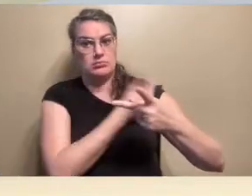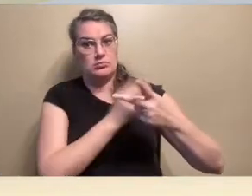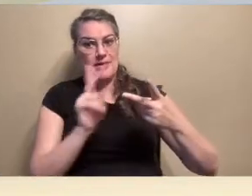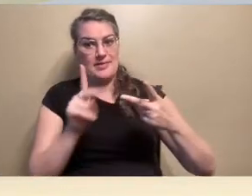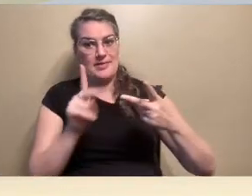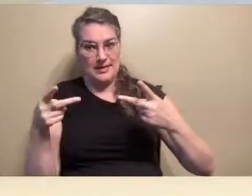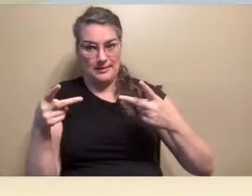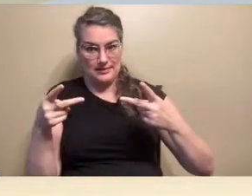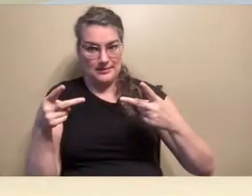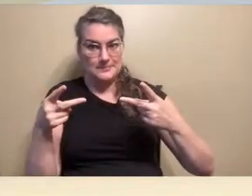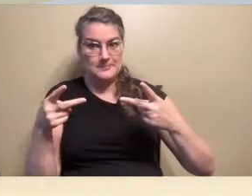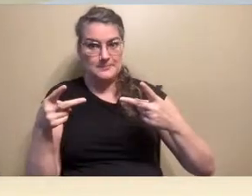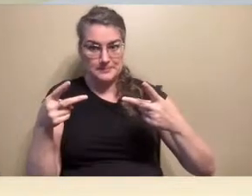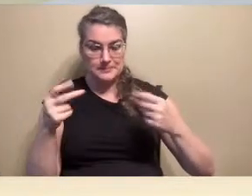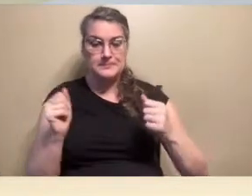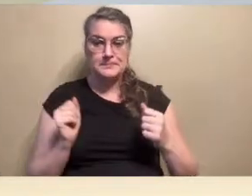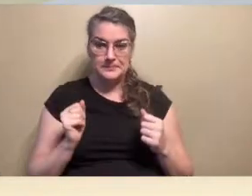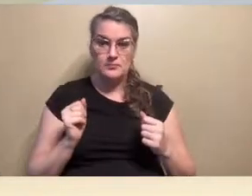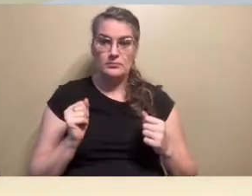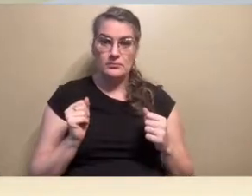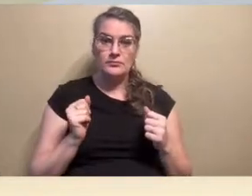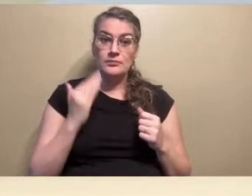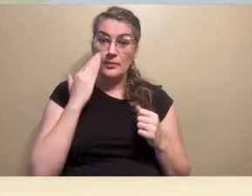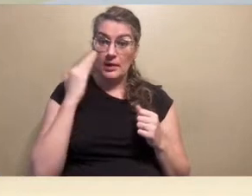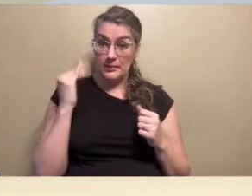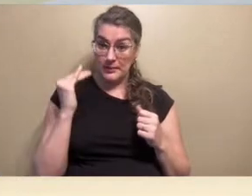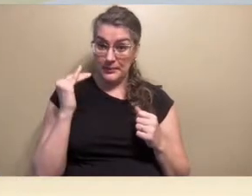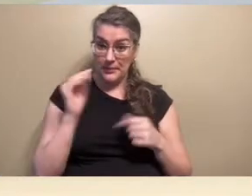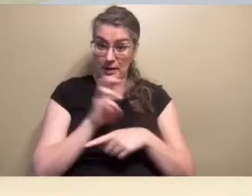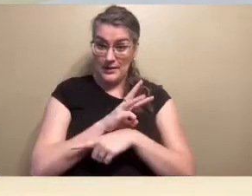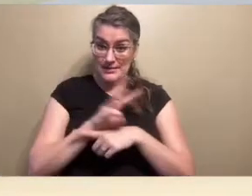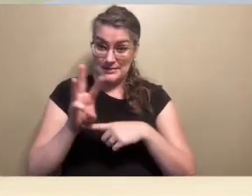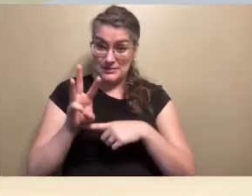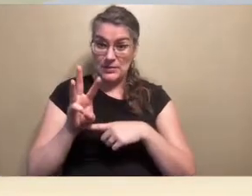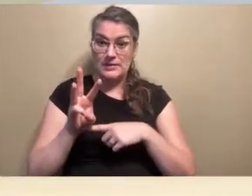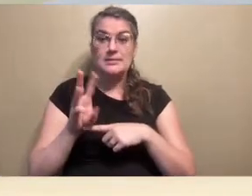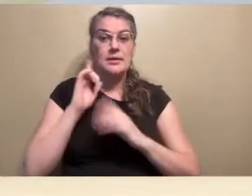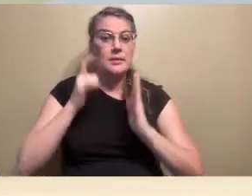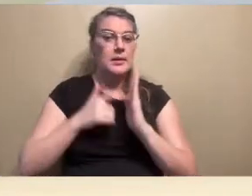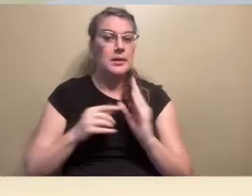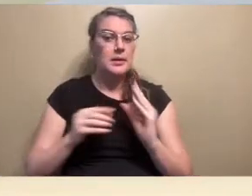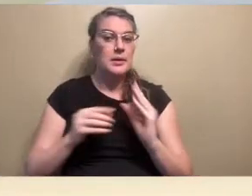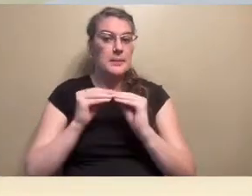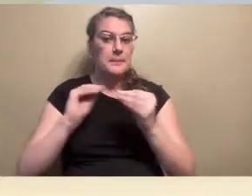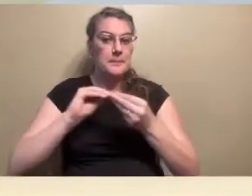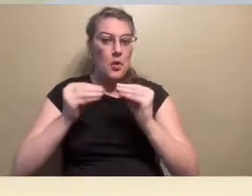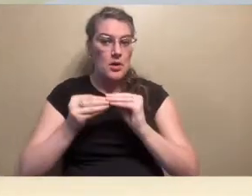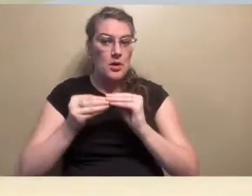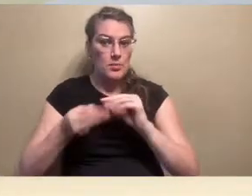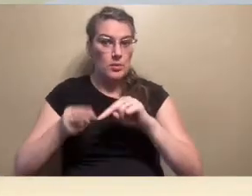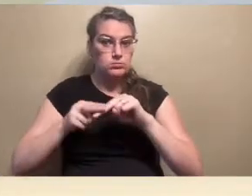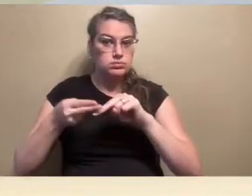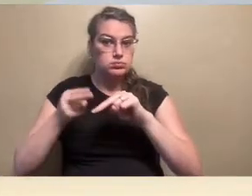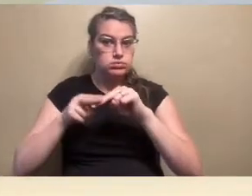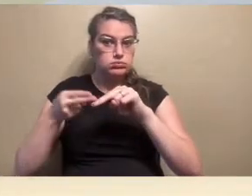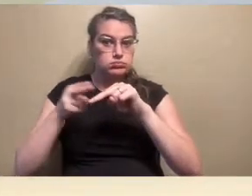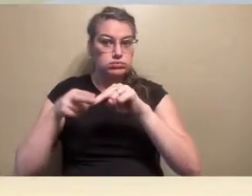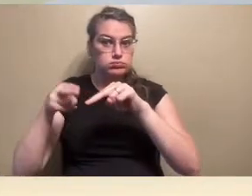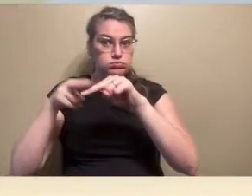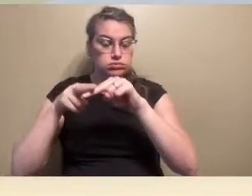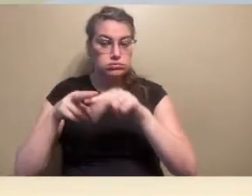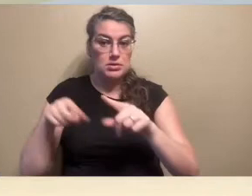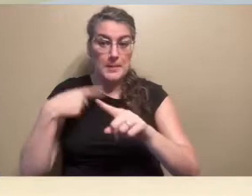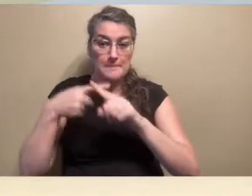that interval a little bit. And it has to do with the increasing number of cases in the region and the country, the prediction of a fourth